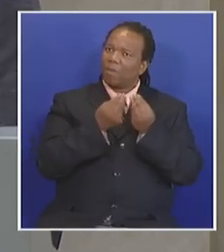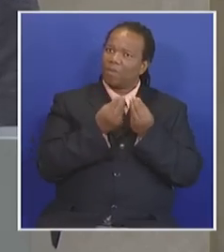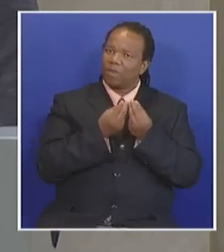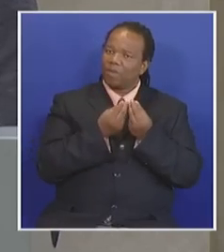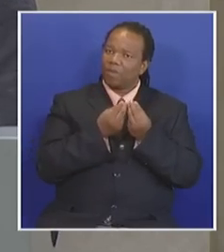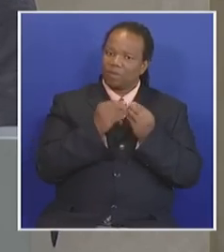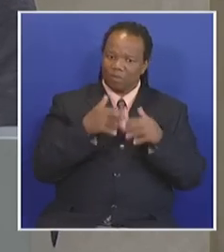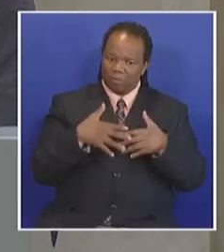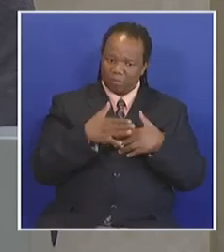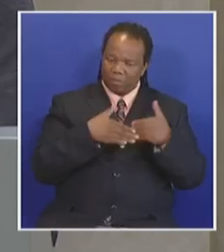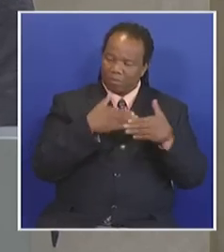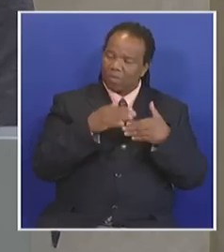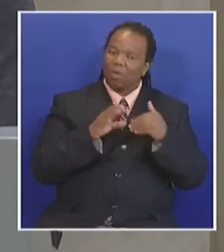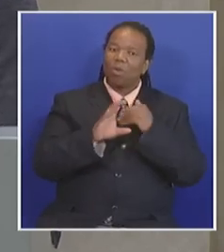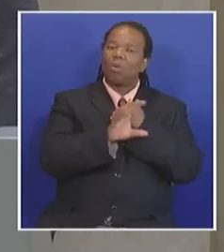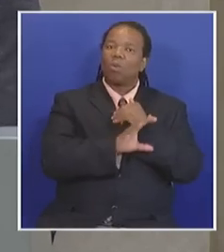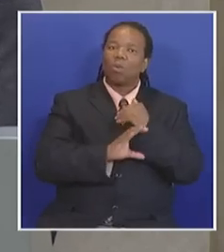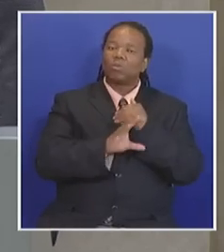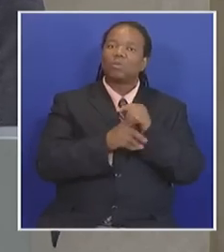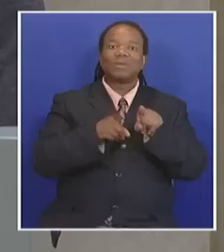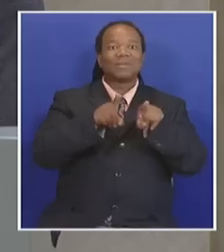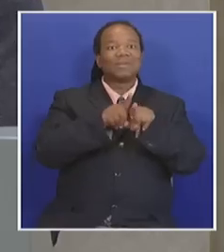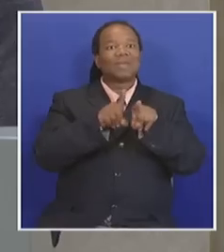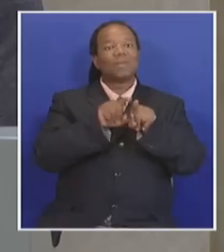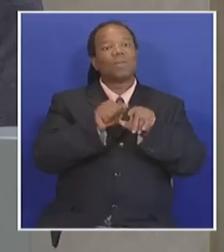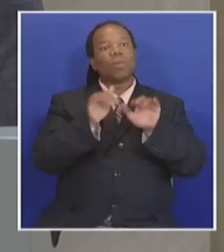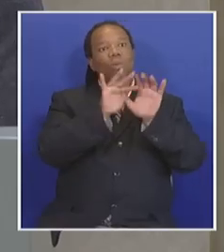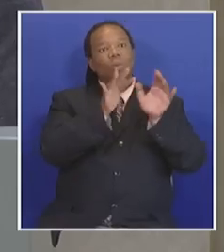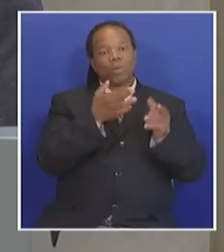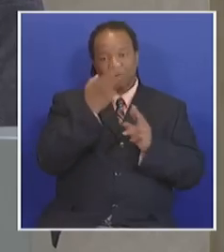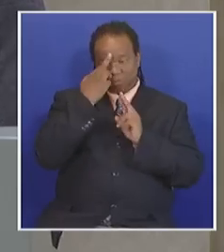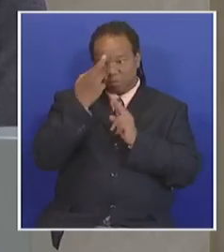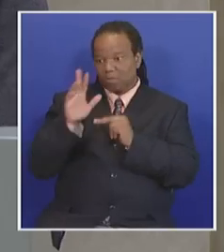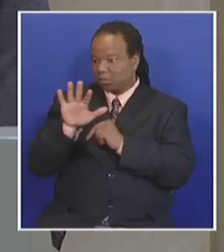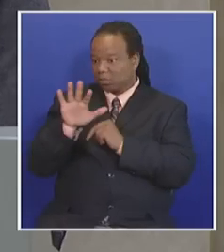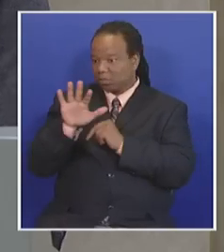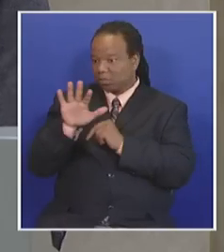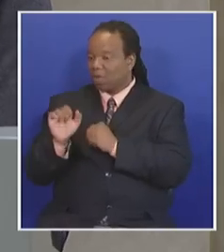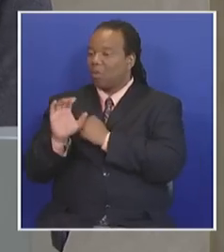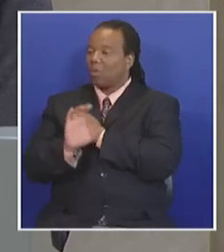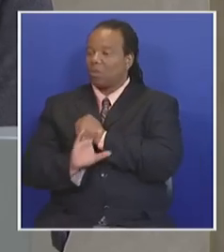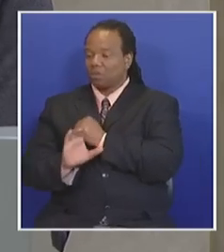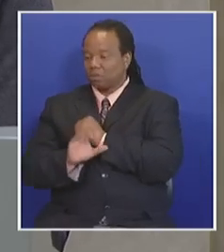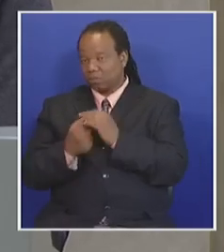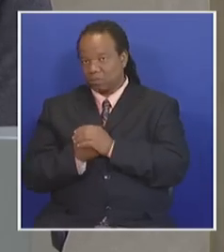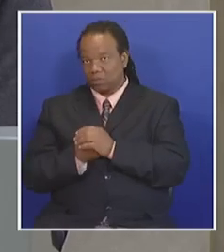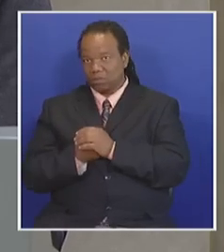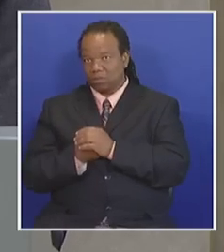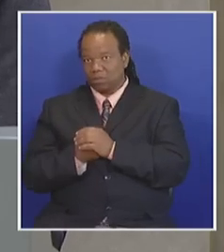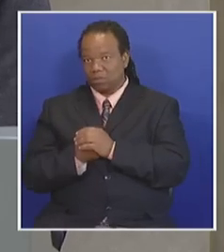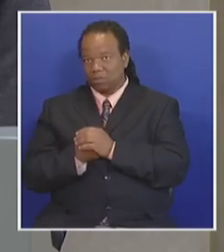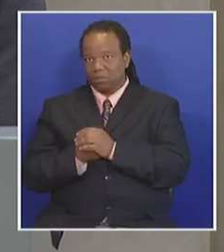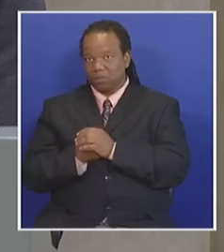constitution, which is well respected around the world. As we forge accelerated and sustainable change